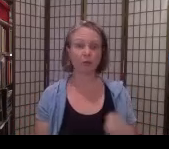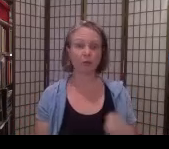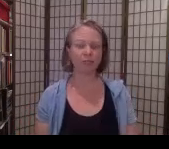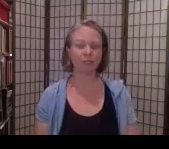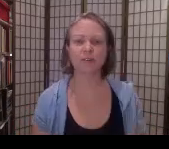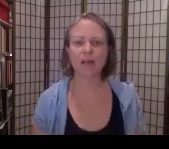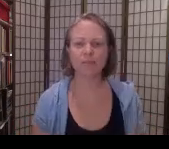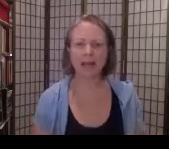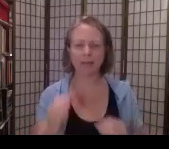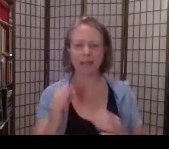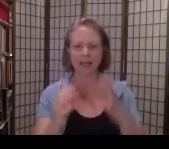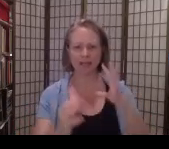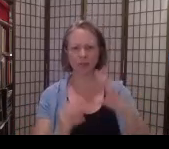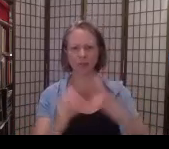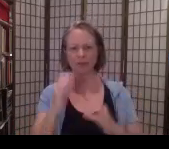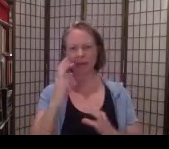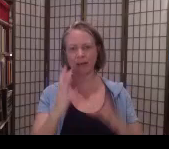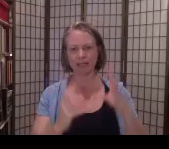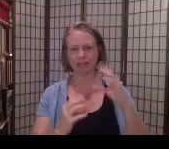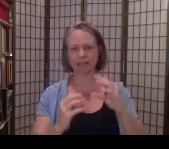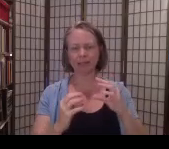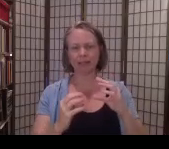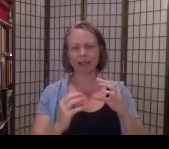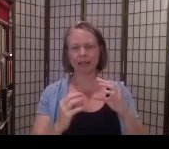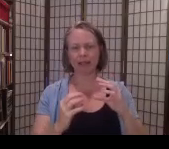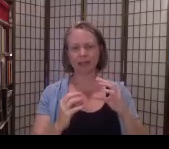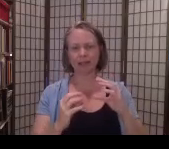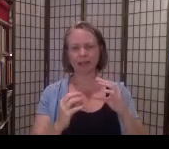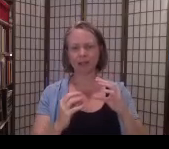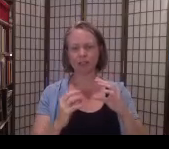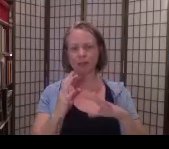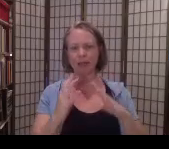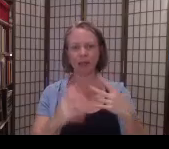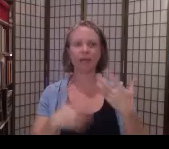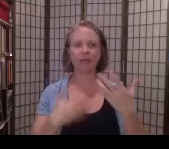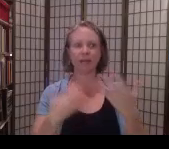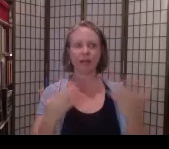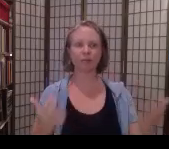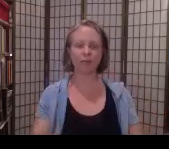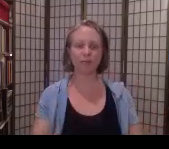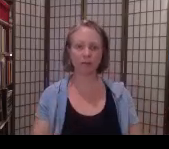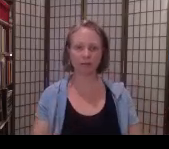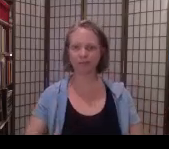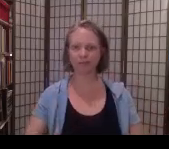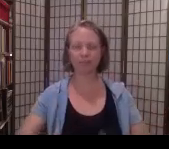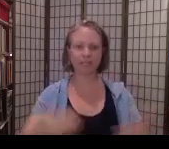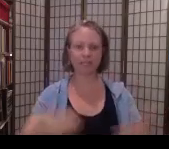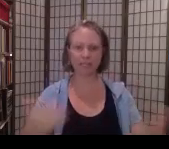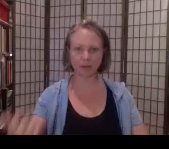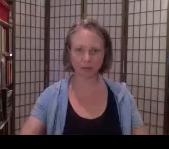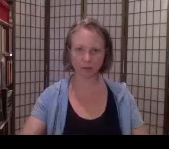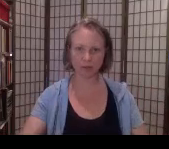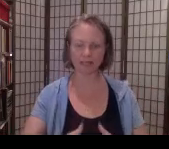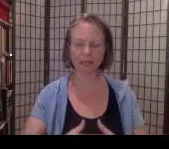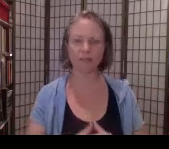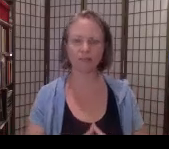critters. Like they're not bad, but it has to do with the balance and showing how, okay, now there's way more